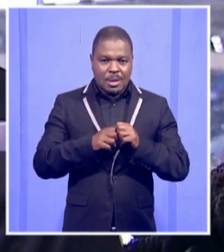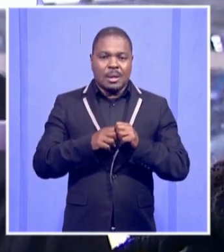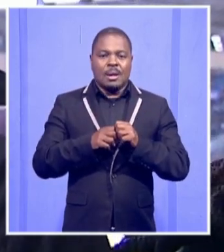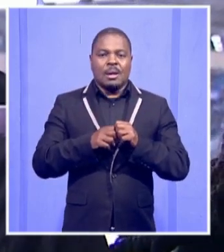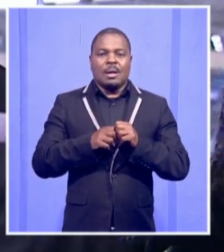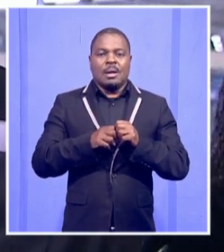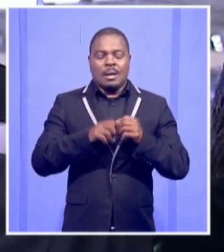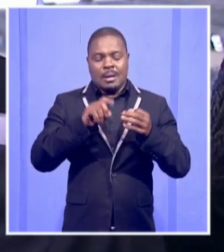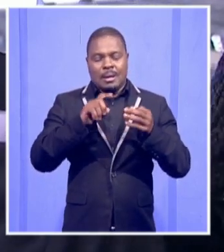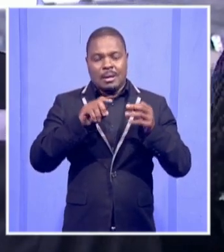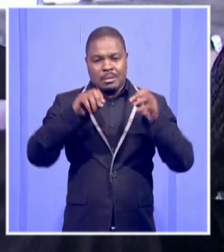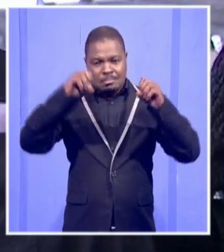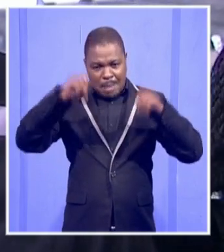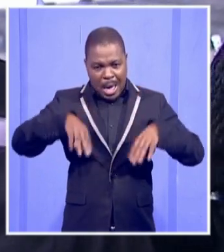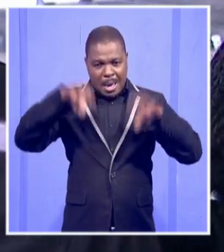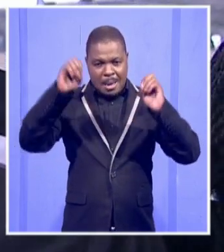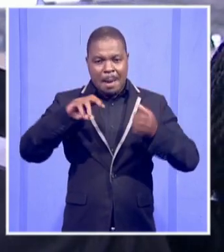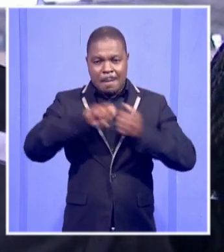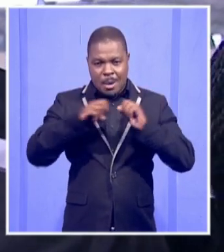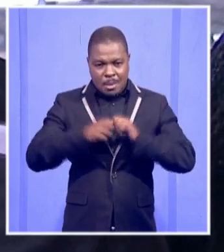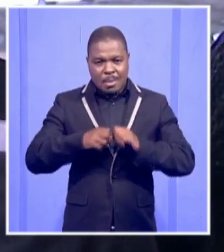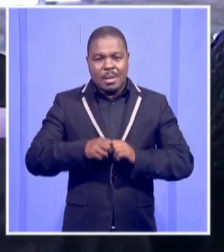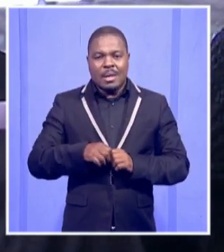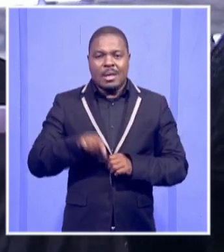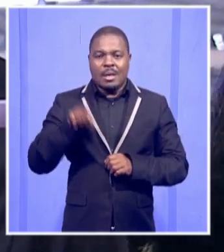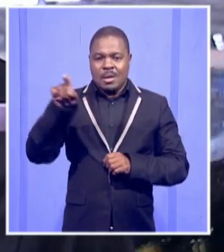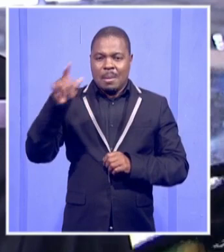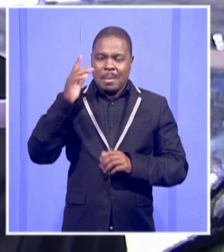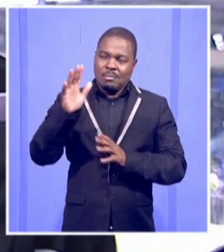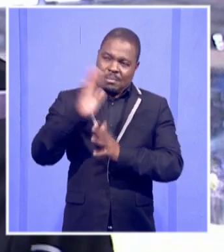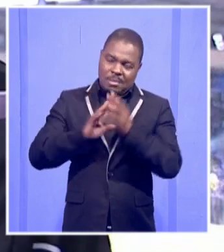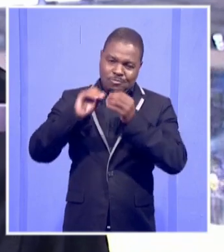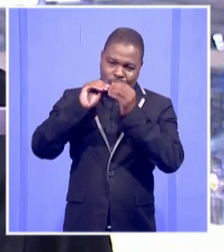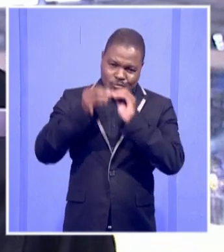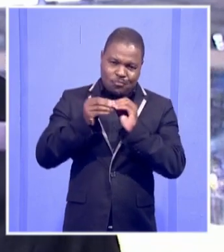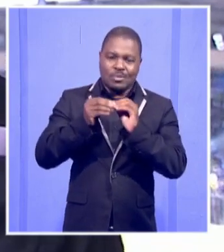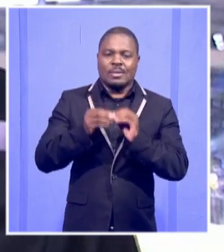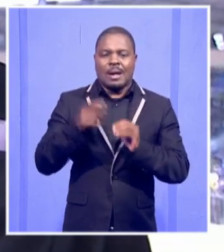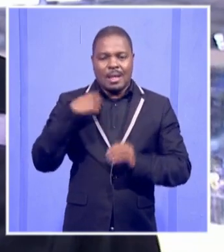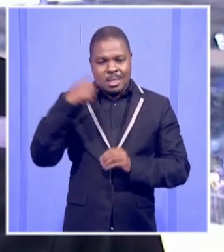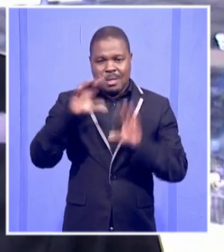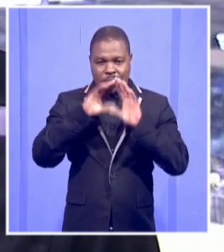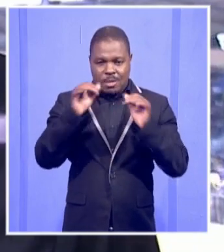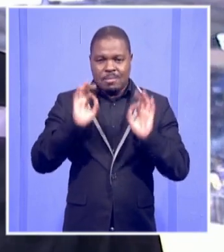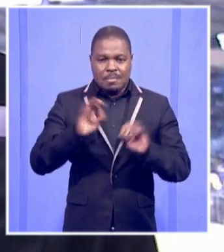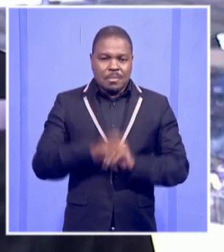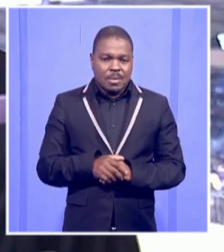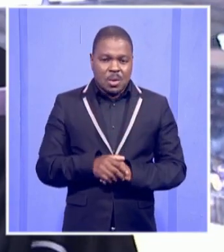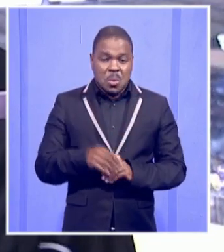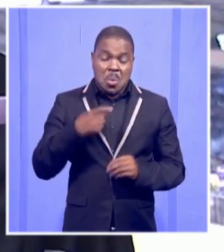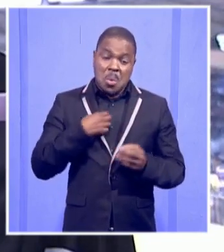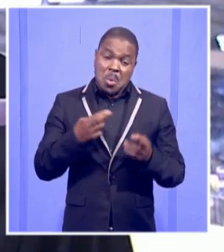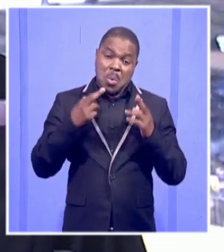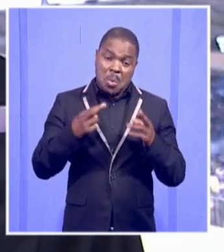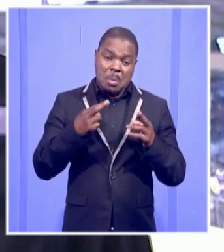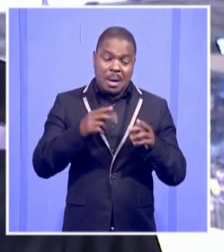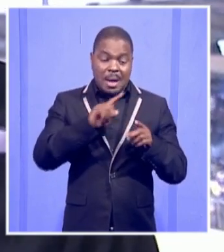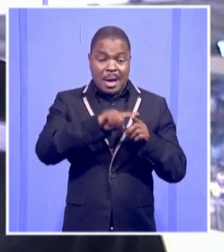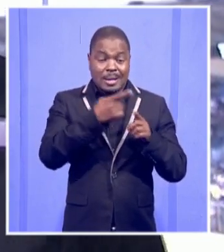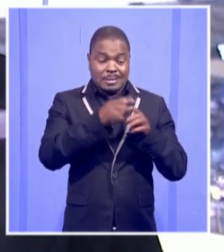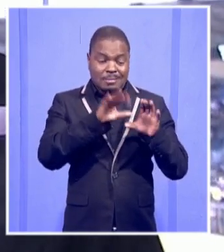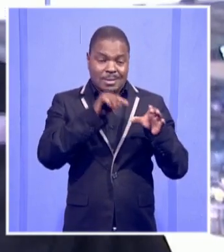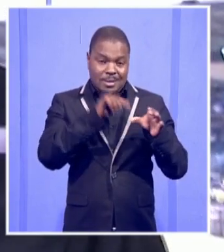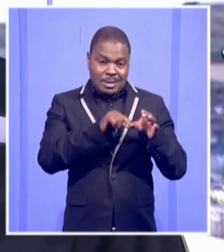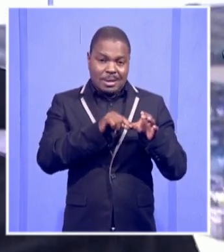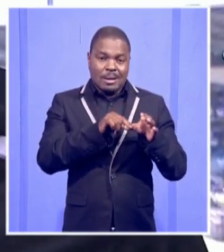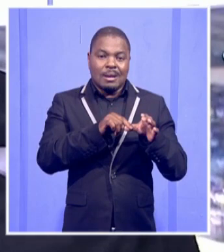load shedding nayo leyo akazama ukusilungisela lapho sibona ngathi into doba right usinokuthemba ukuthi kule executive le ekhethiwe njalo